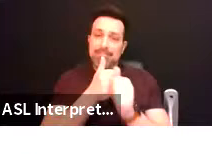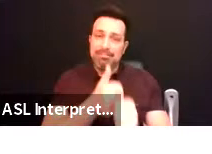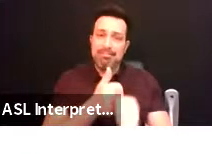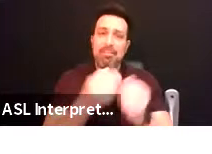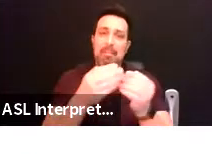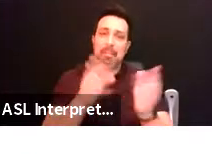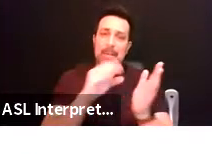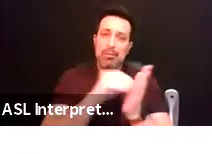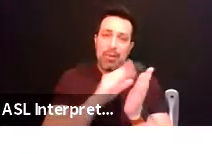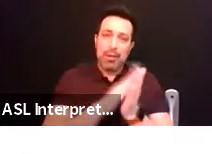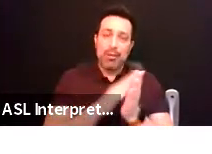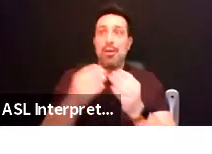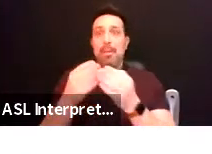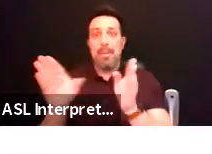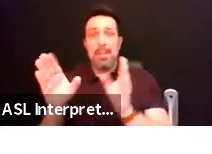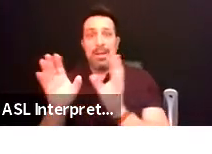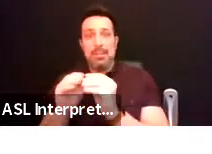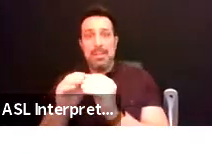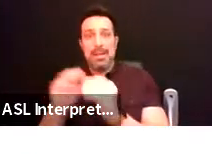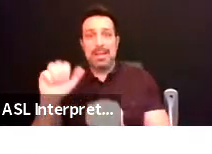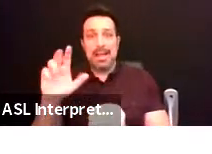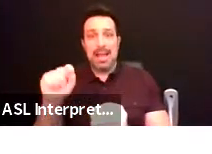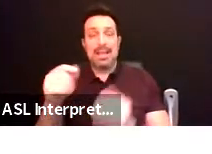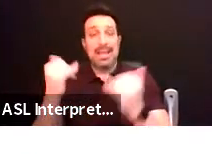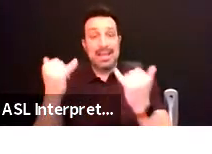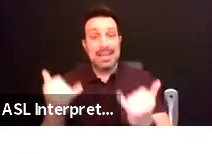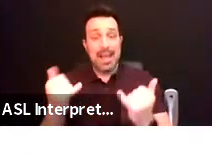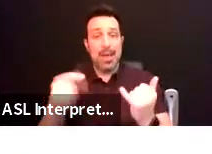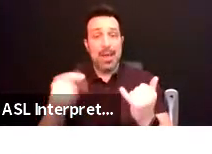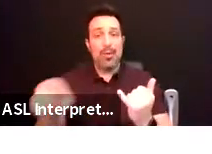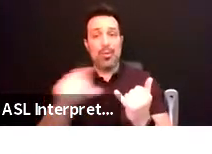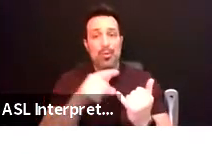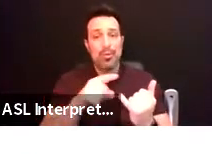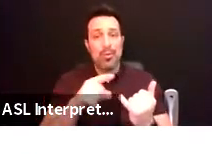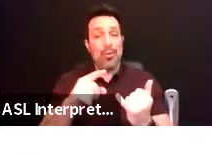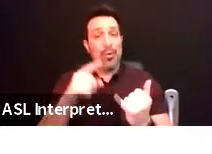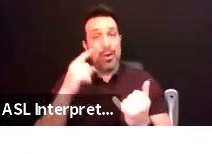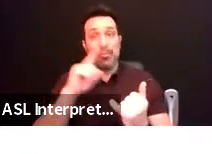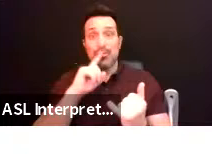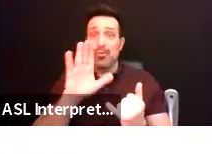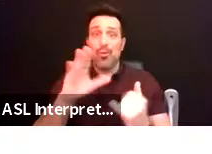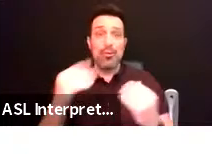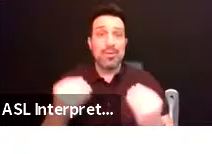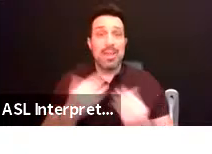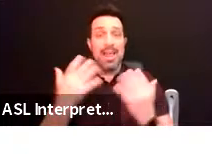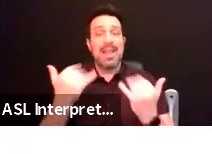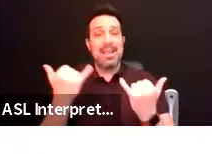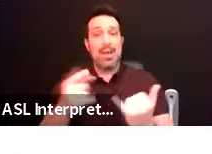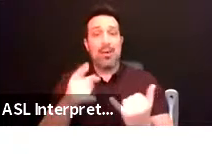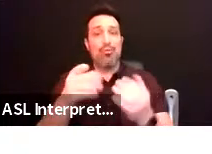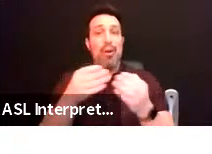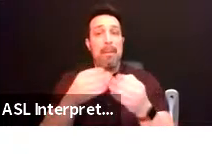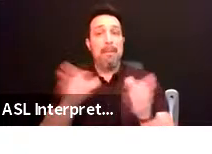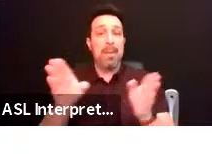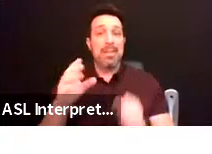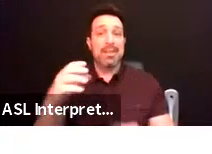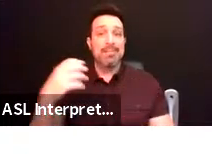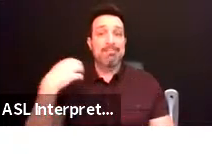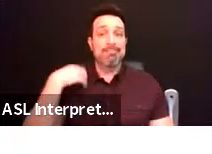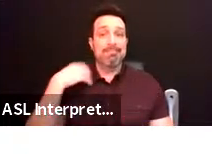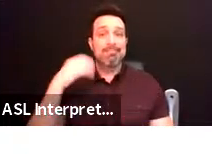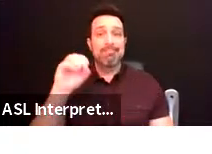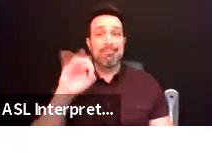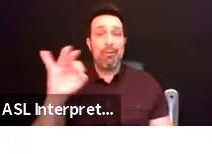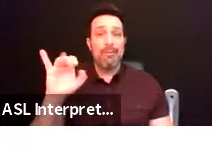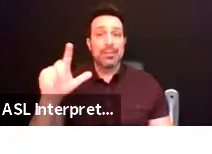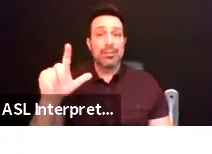and the Public Meetings Act, you are now, I'm sure to your great delight, you are now a public official